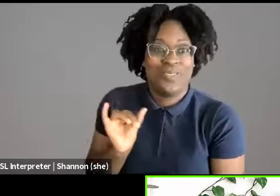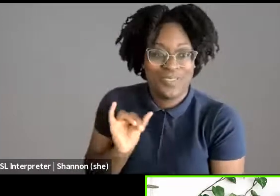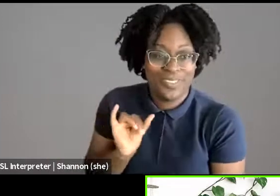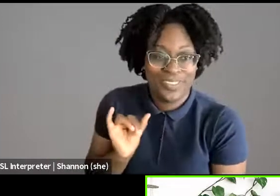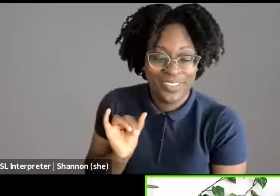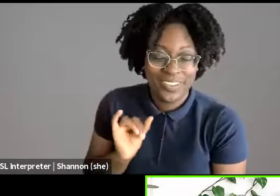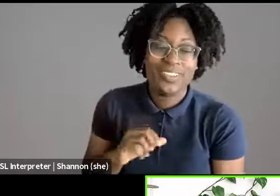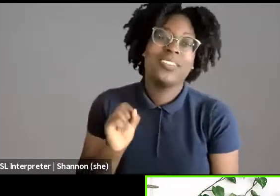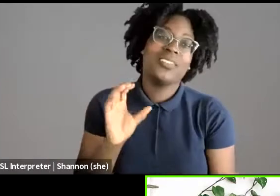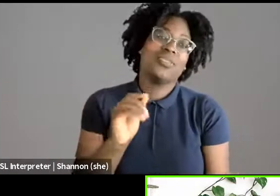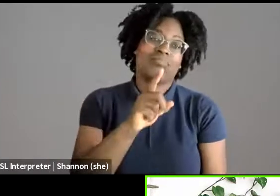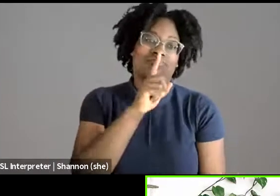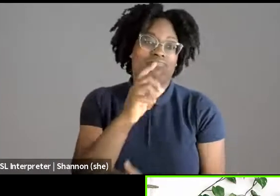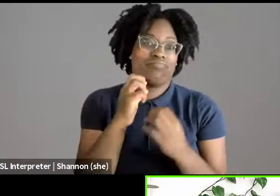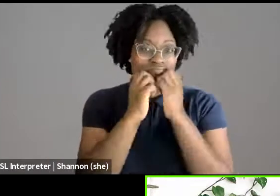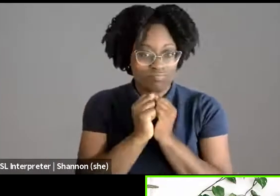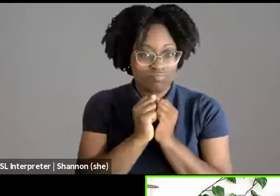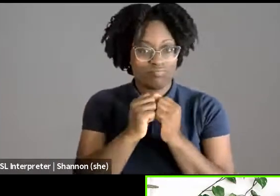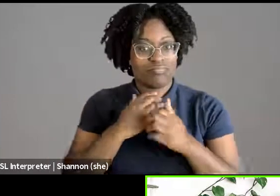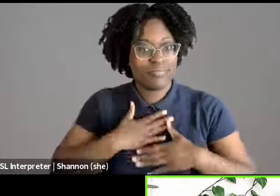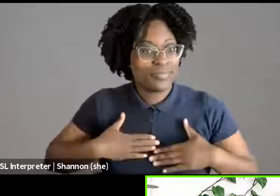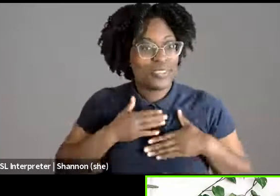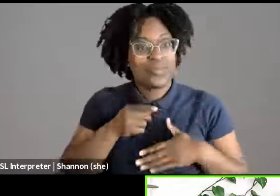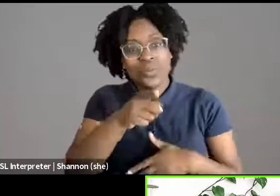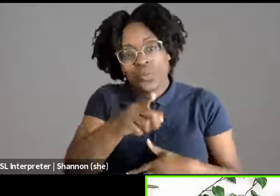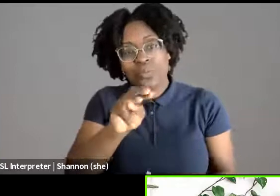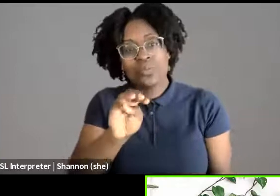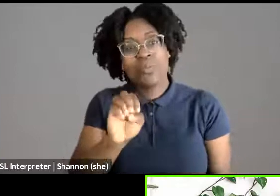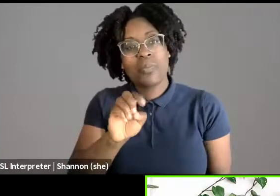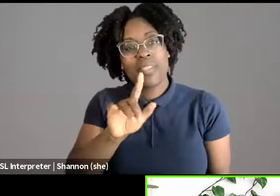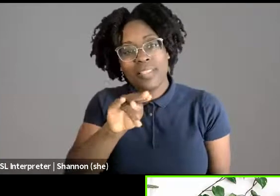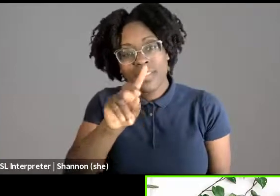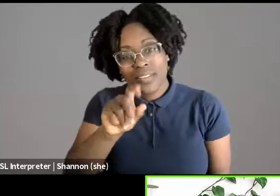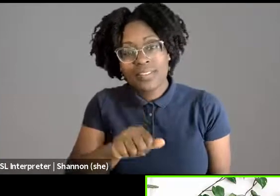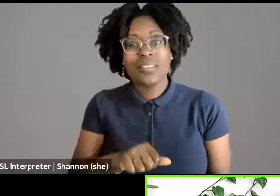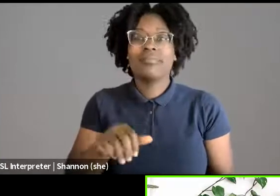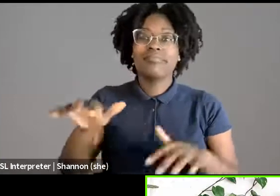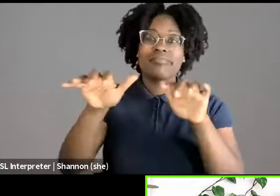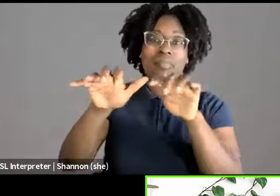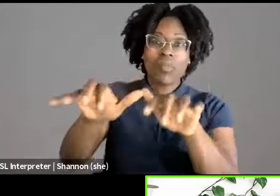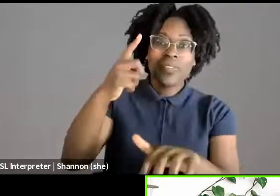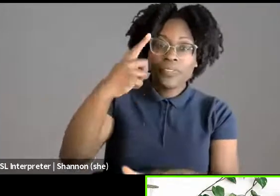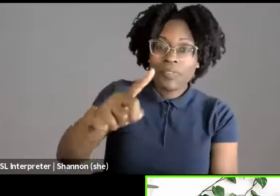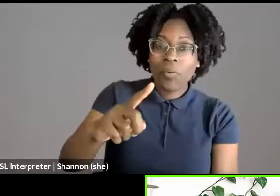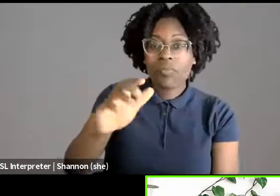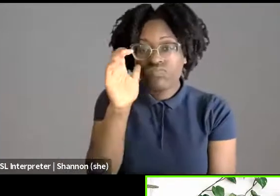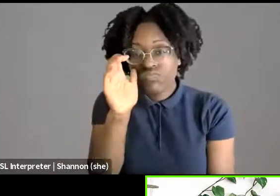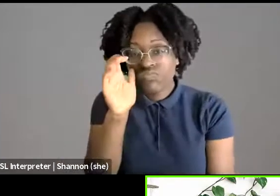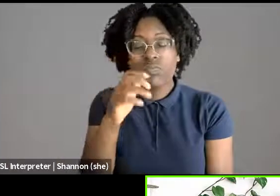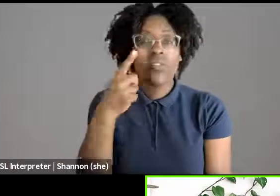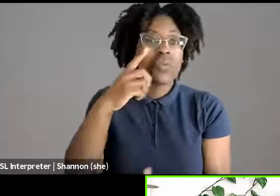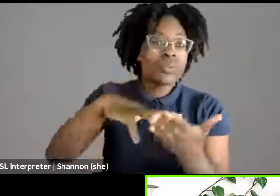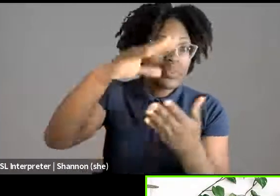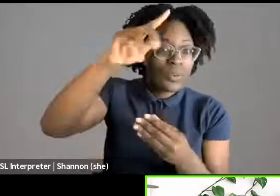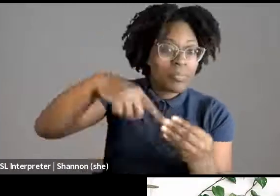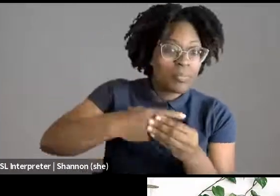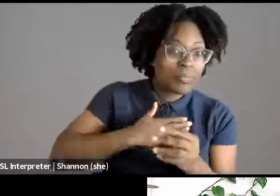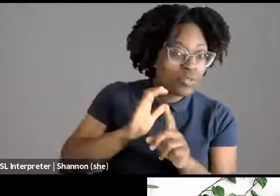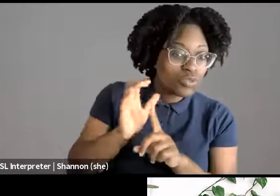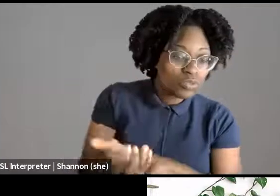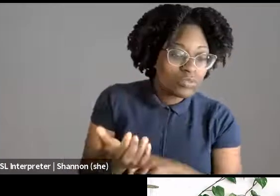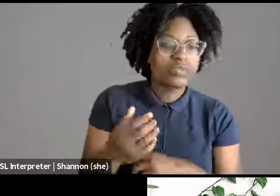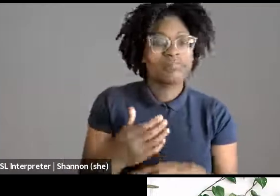so appreciated. And I really appreciate you again, Melinda, for offering the time and space for me on the show today.